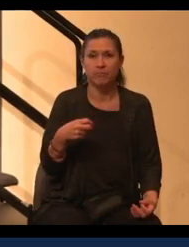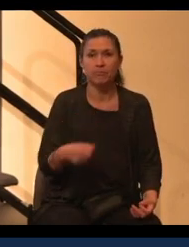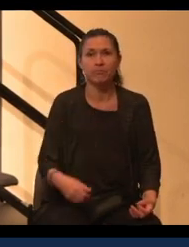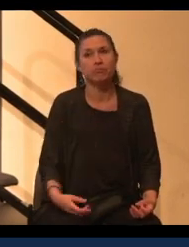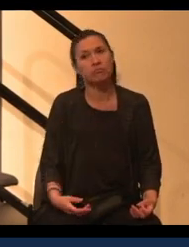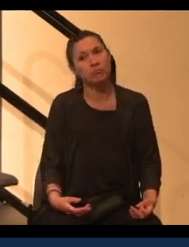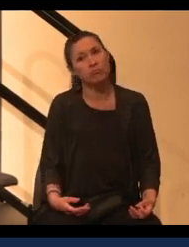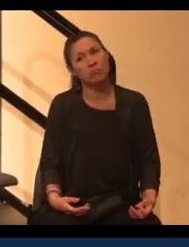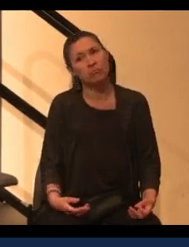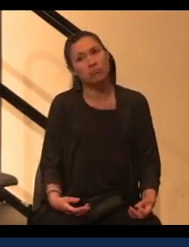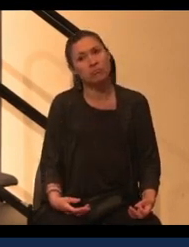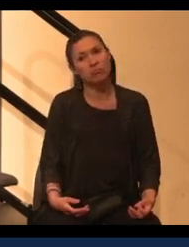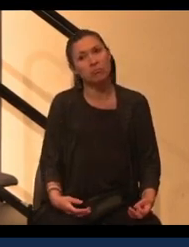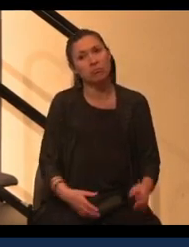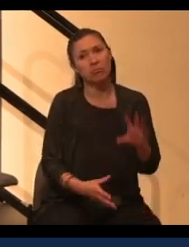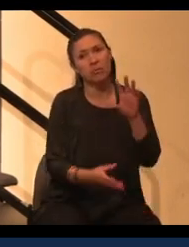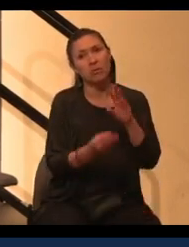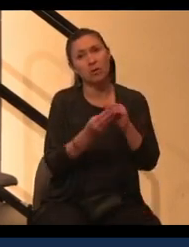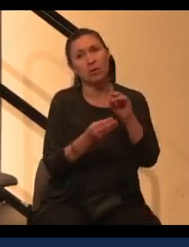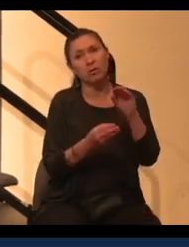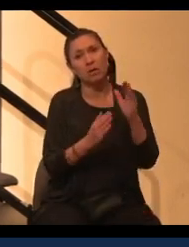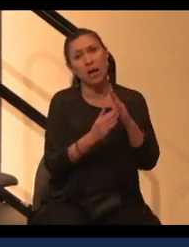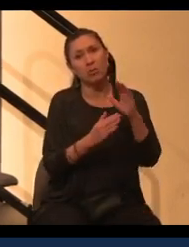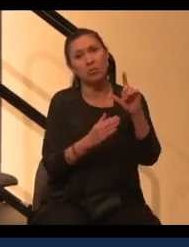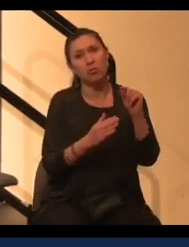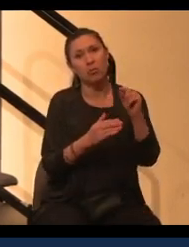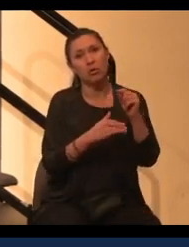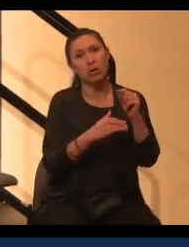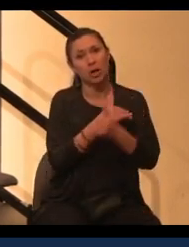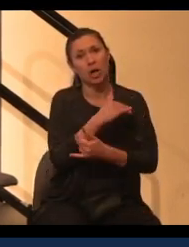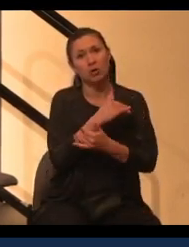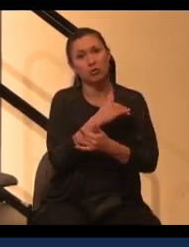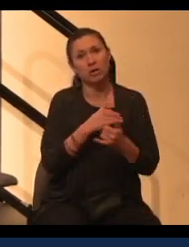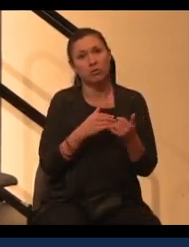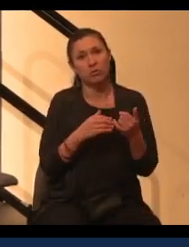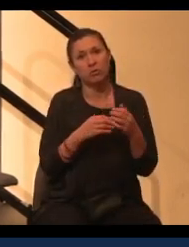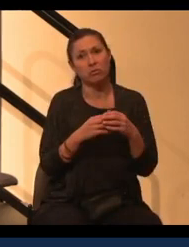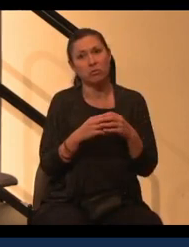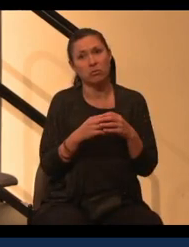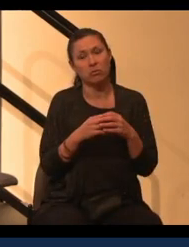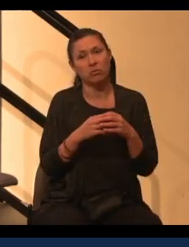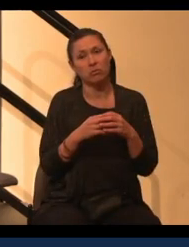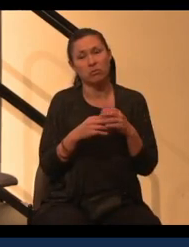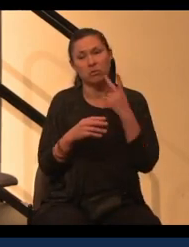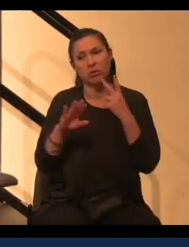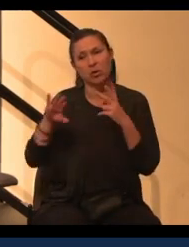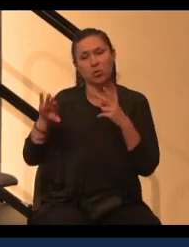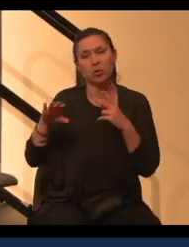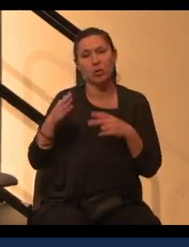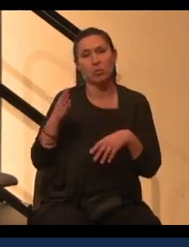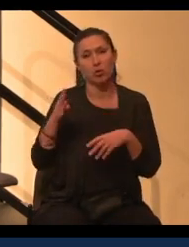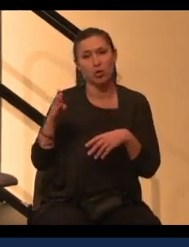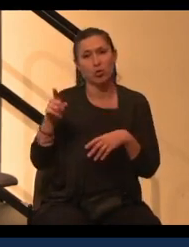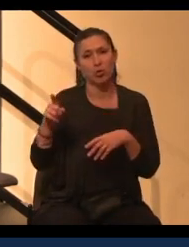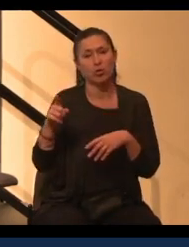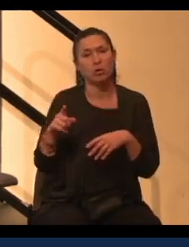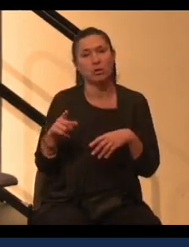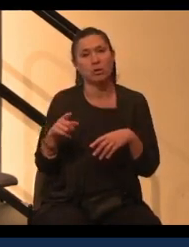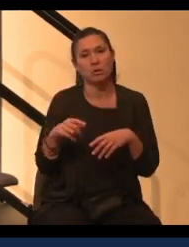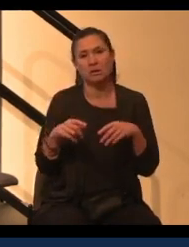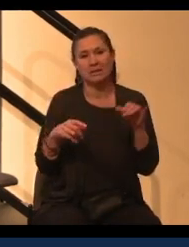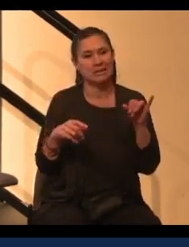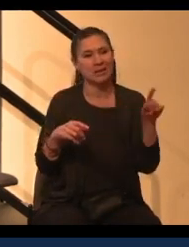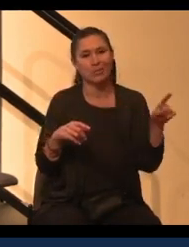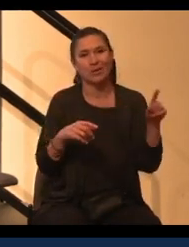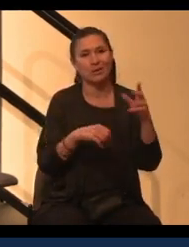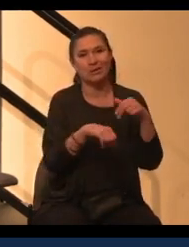then of the top 20, I've highlighted here on my right, in blue, are similar to the top